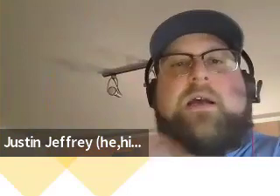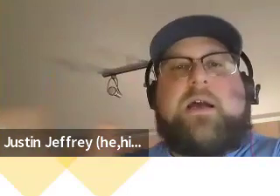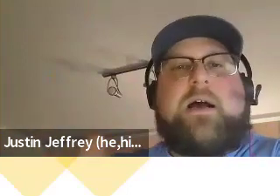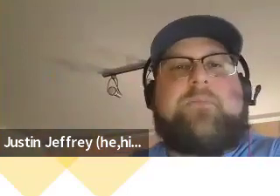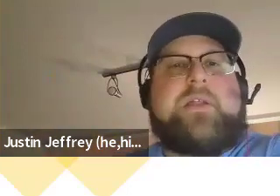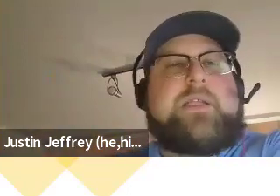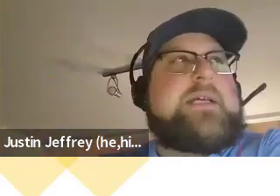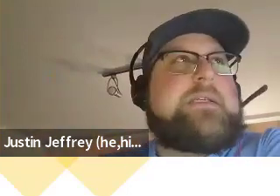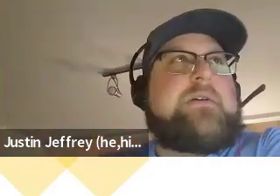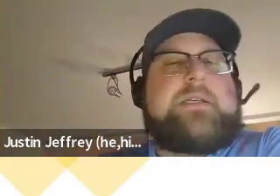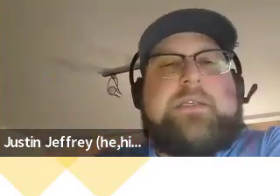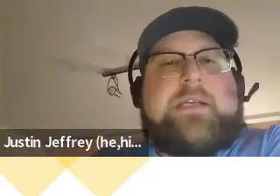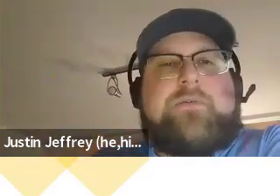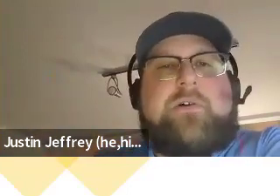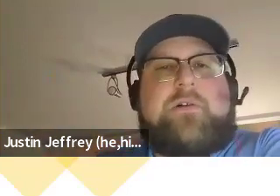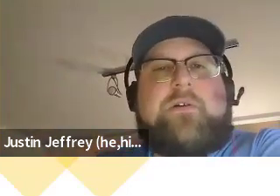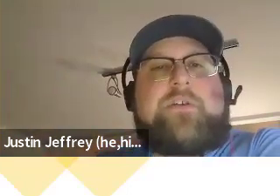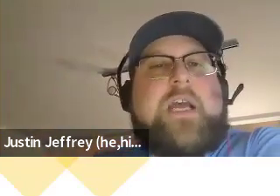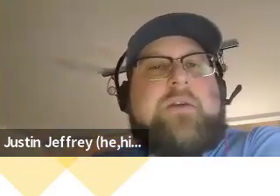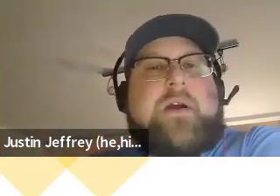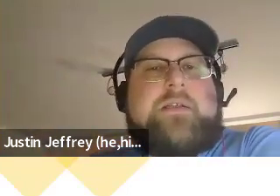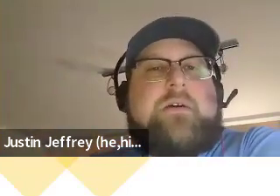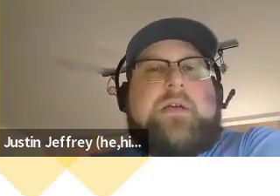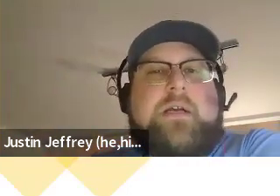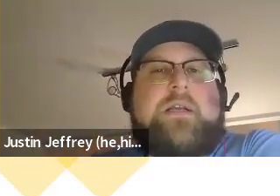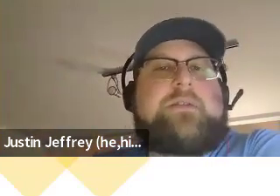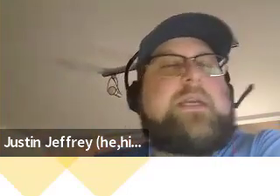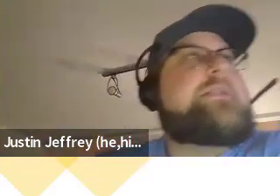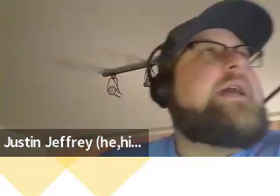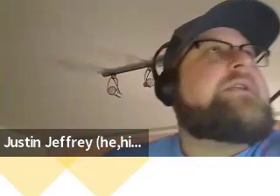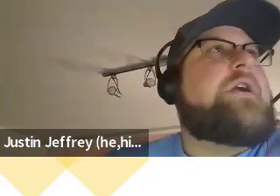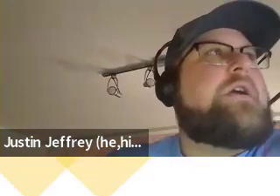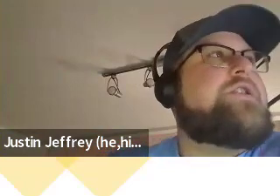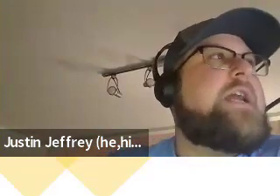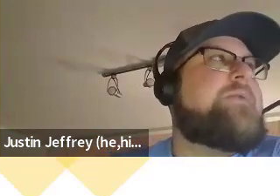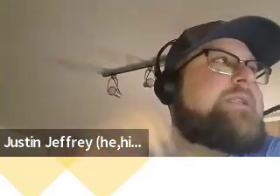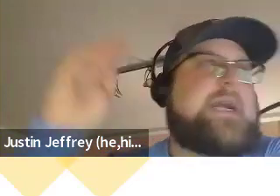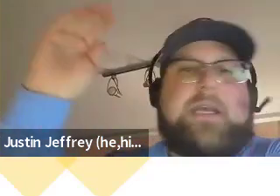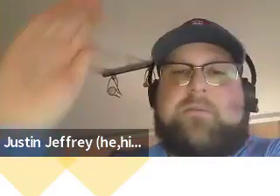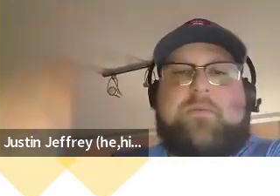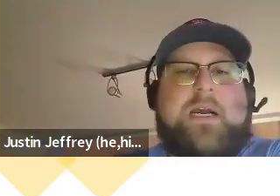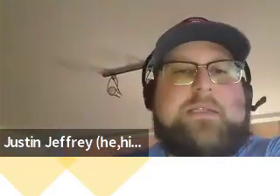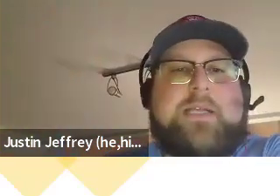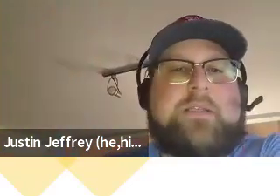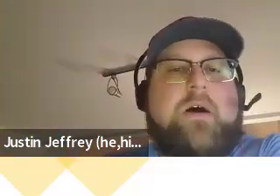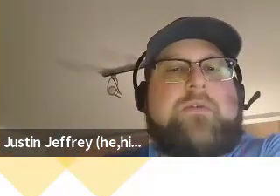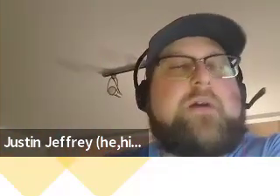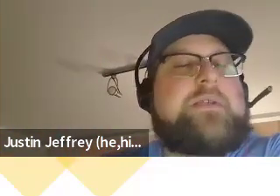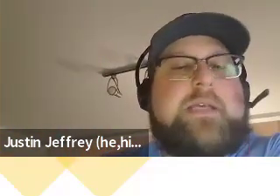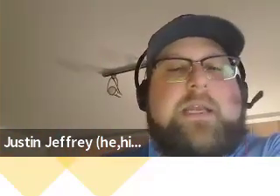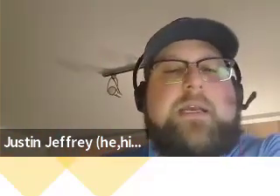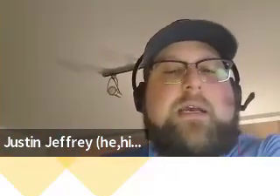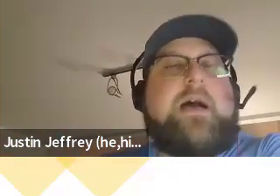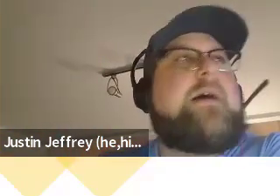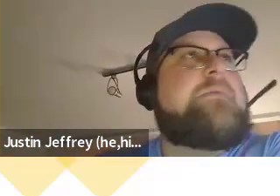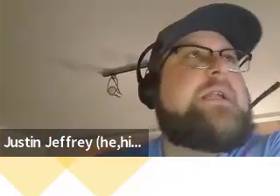February. Nonetheless, here is the schedule for January. So you'll see it's kind of started on January 2nd. We got dates all throughout